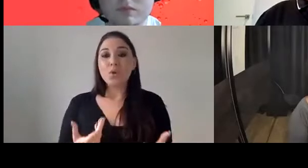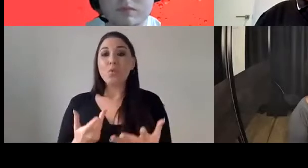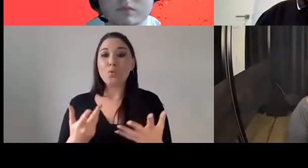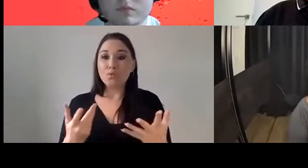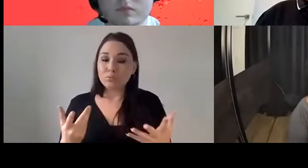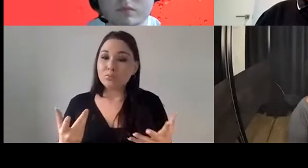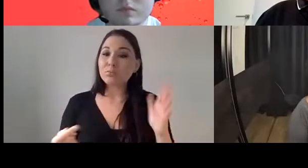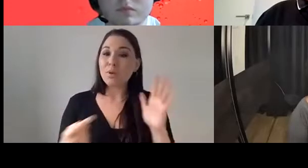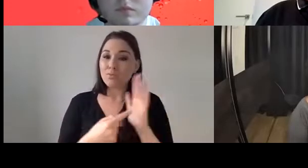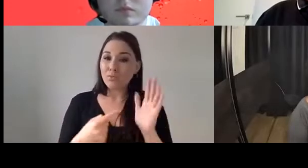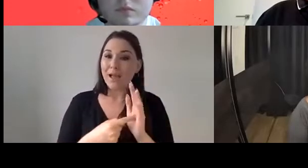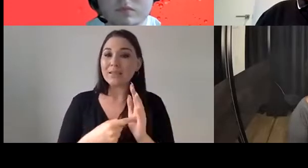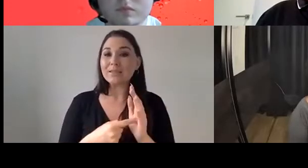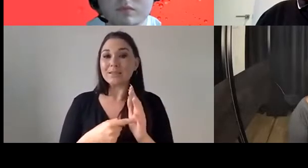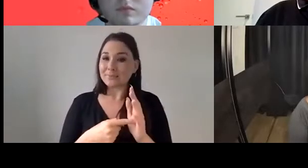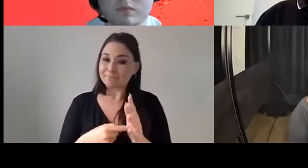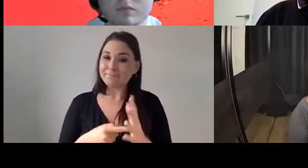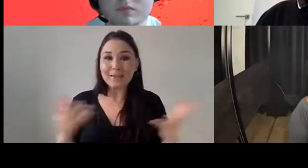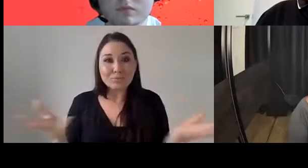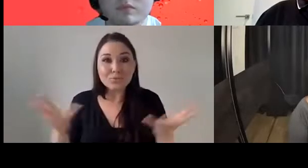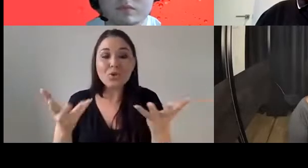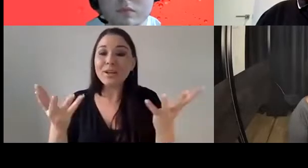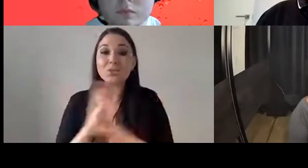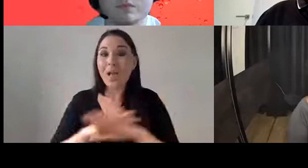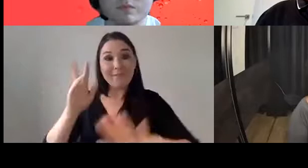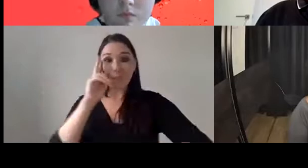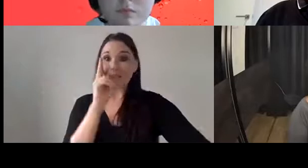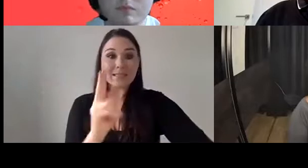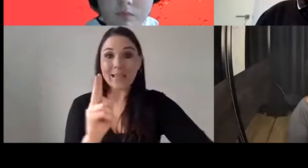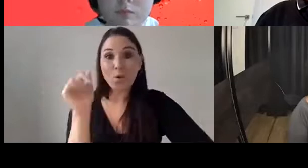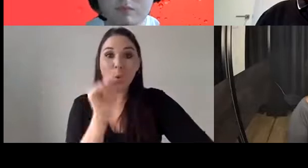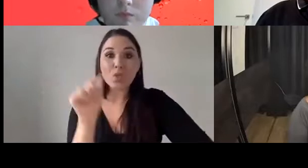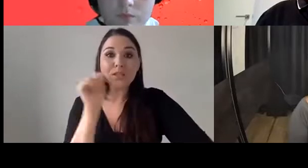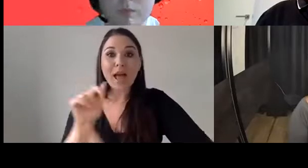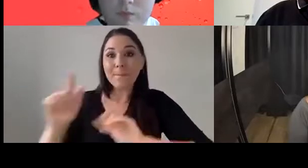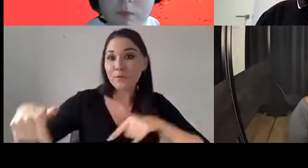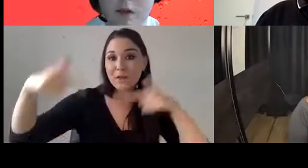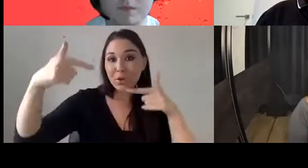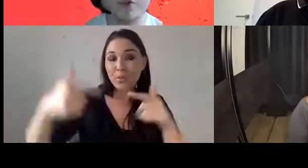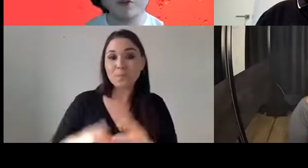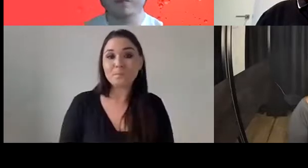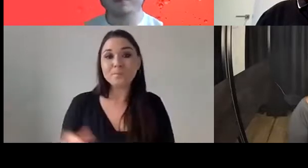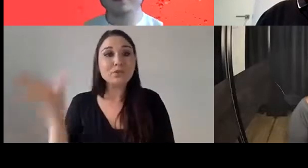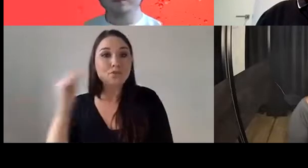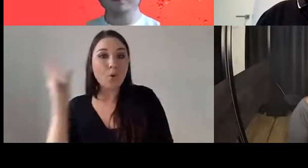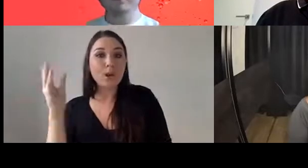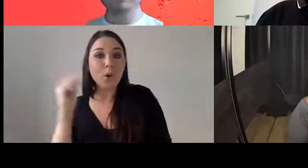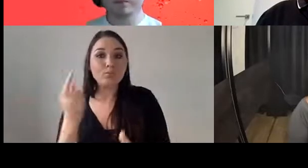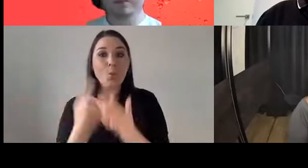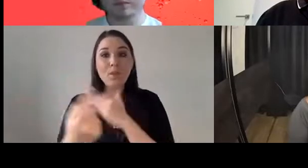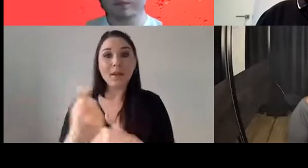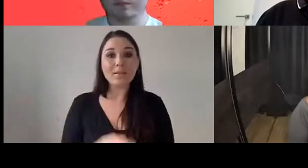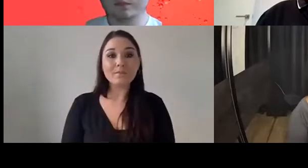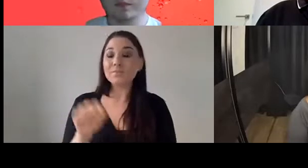that as well. It doesn't, not everybody has to be seen all the time. Mm-hmm. Yeah, for sure. Okay.